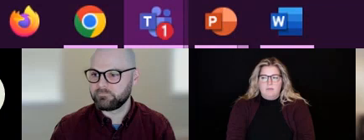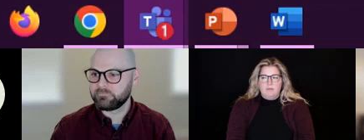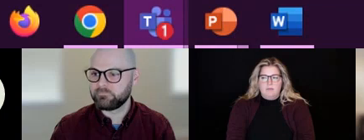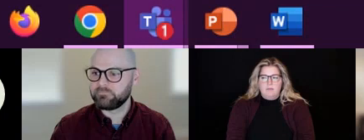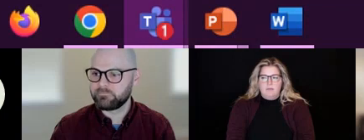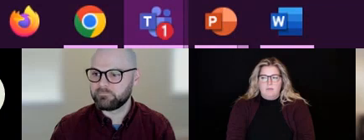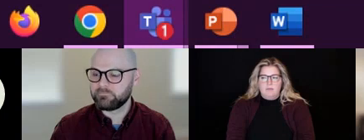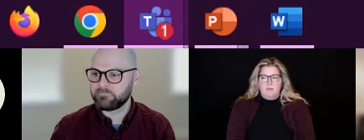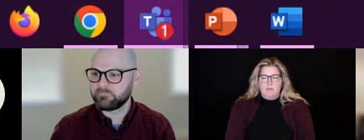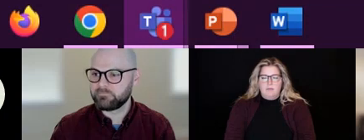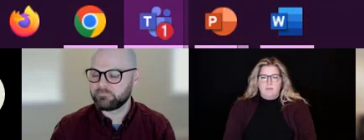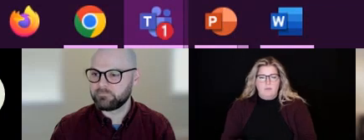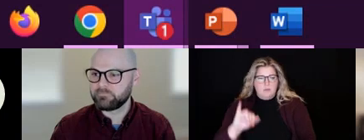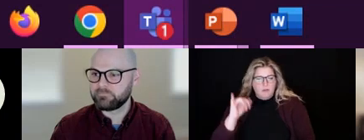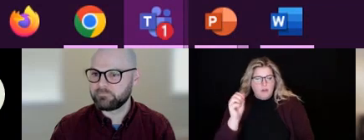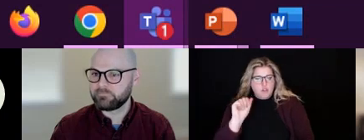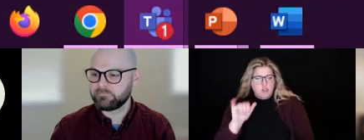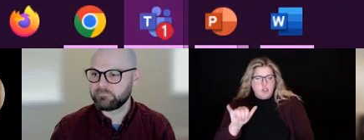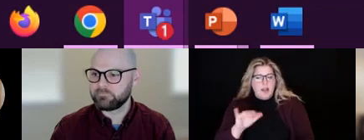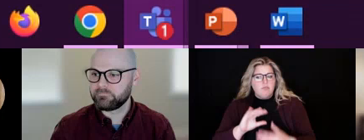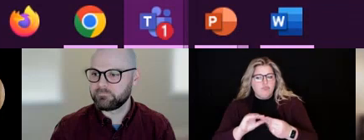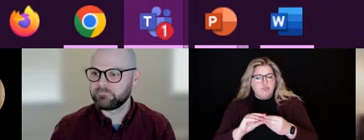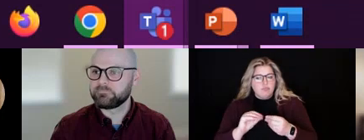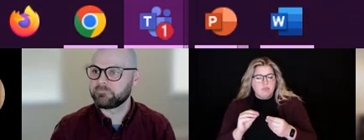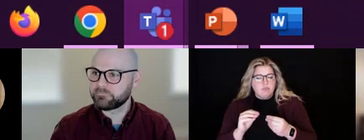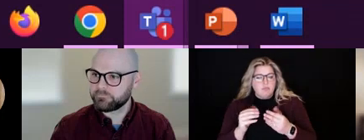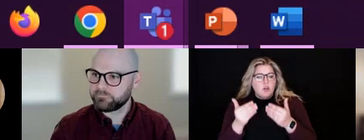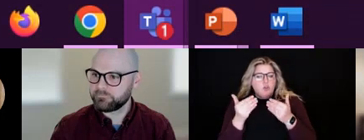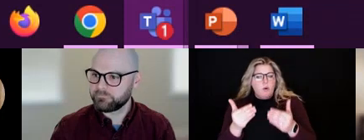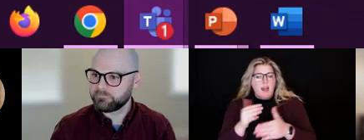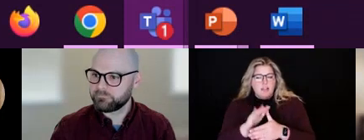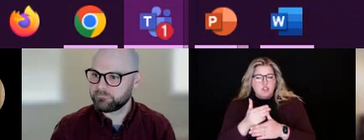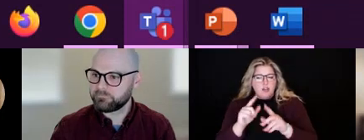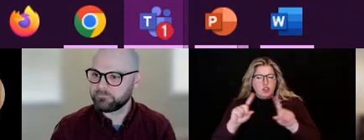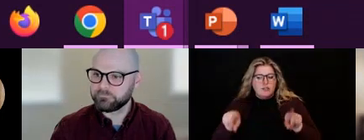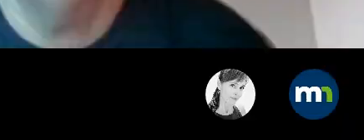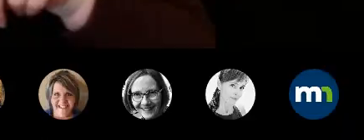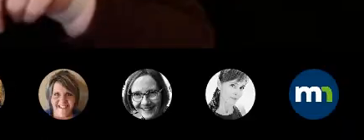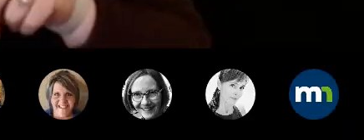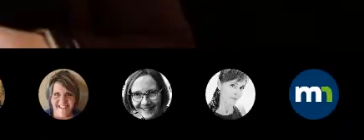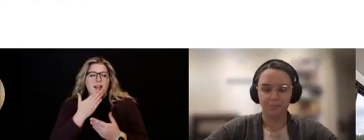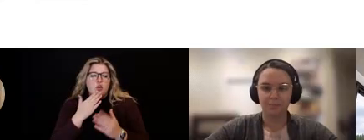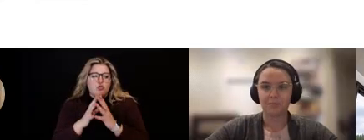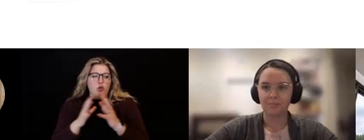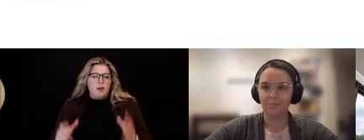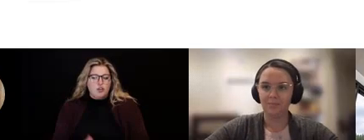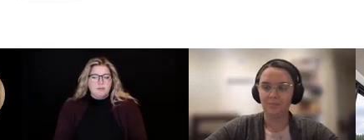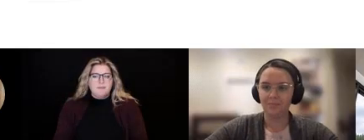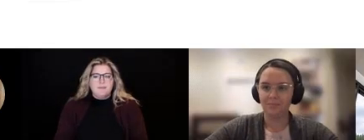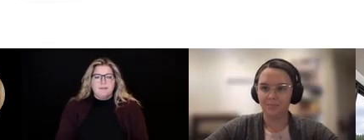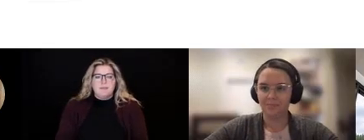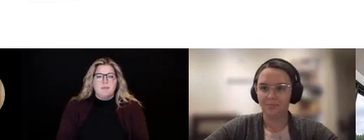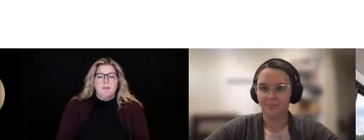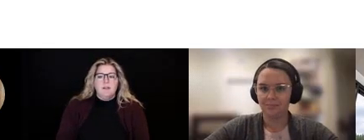Matt, Lindsay, JP, please go ahead and share your slide to get started. Thank you very much. You're welcome.